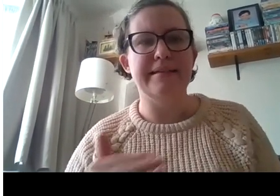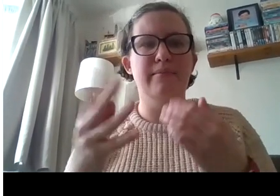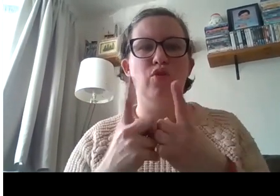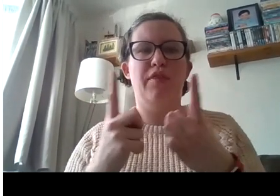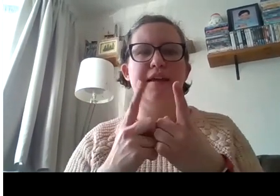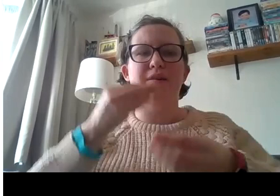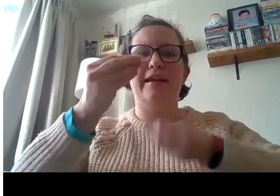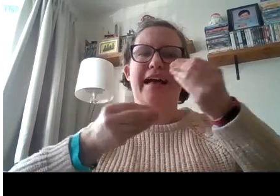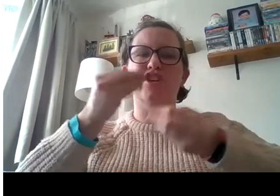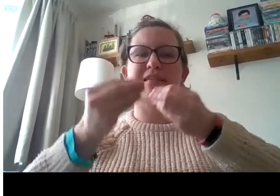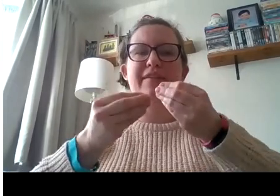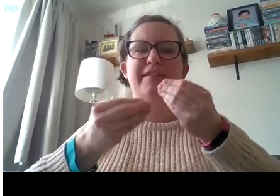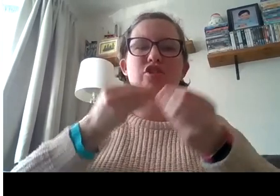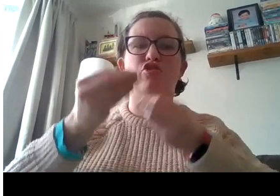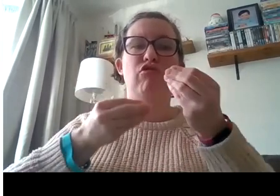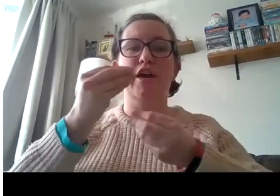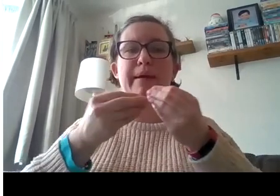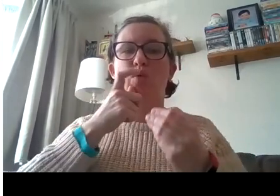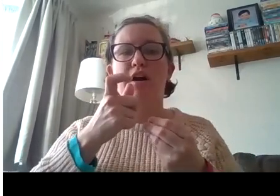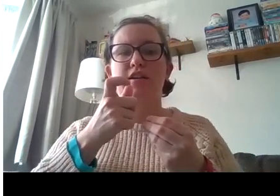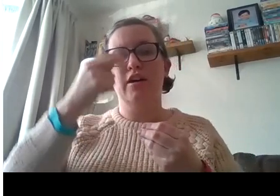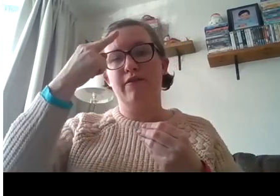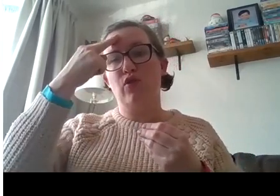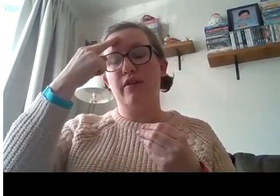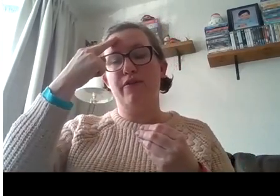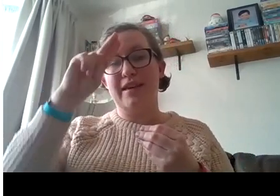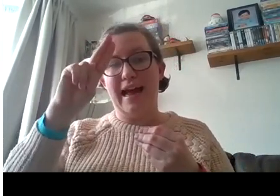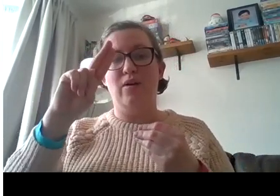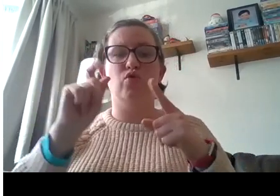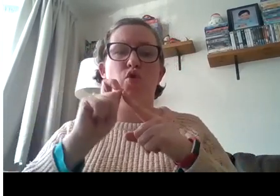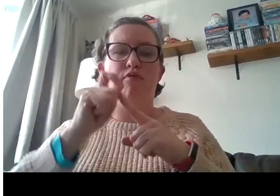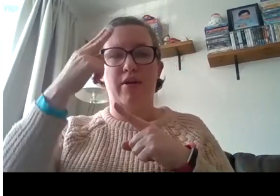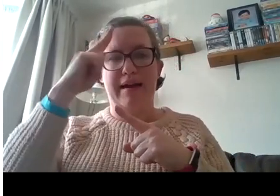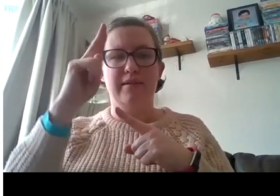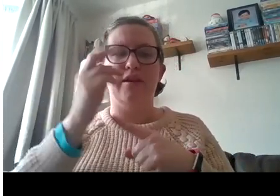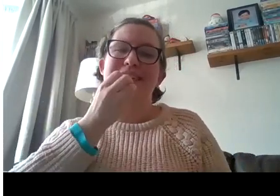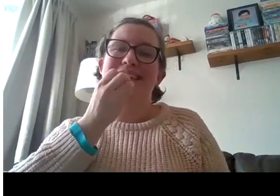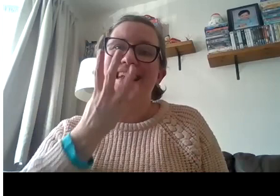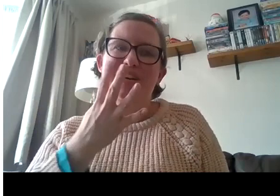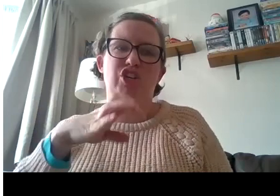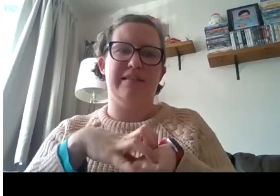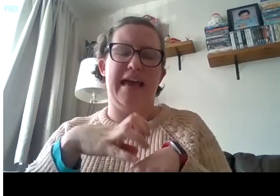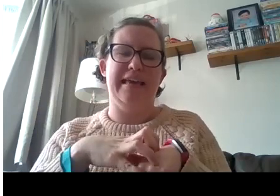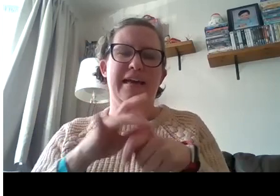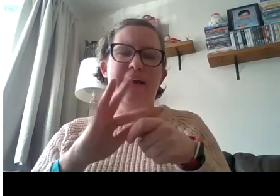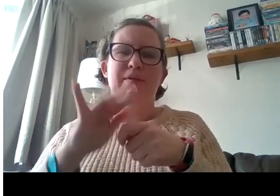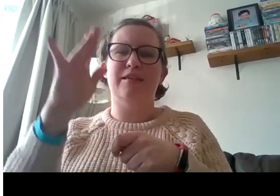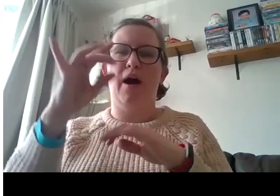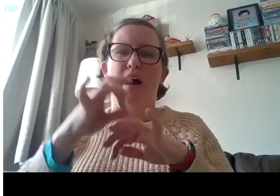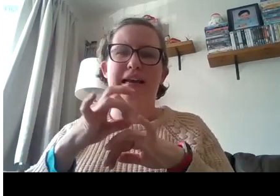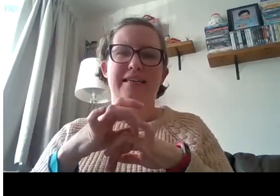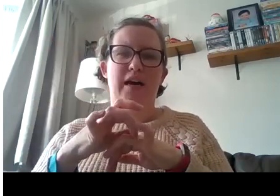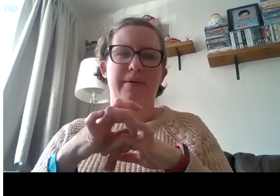Okay, here's some more things. So an adjective is a describing word for nouns or pronouns. So the delicious cake,